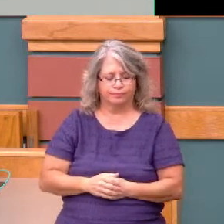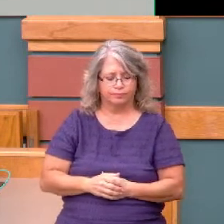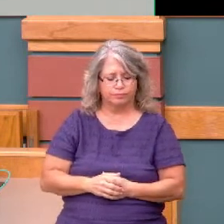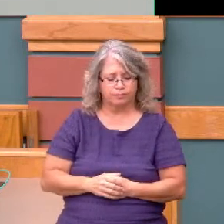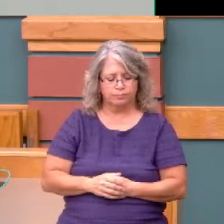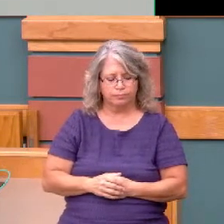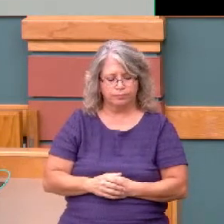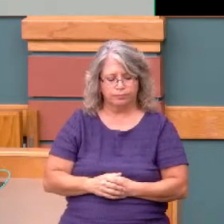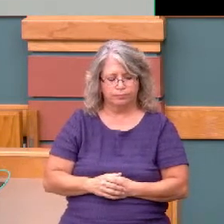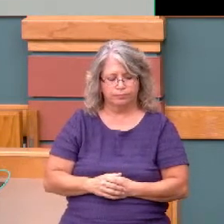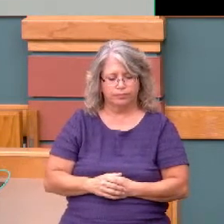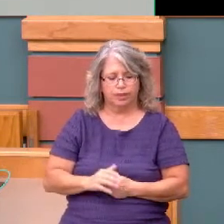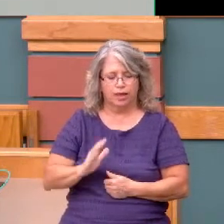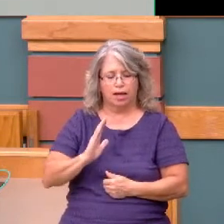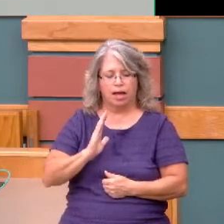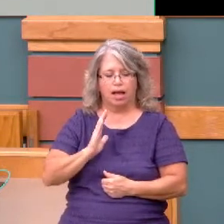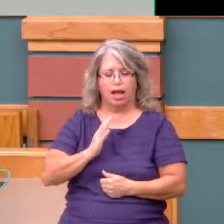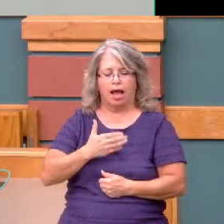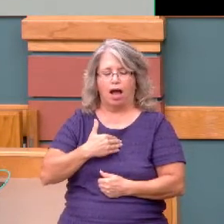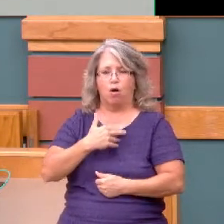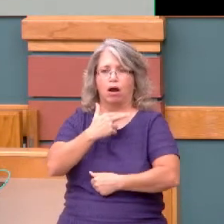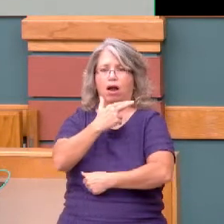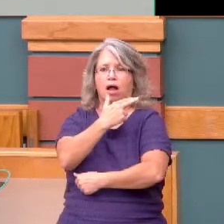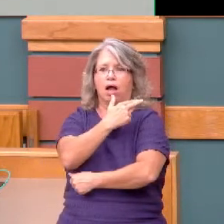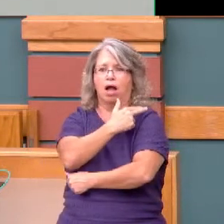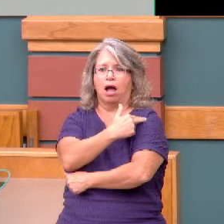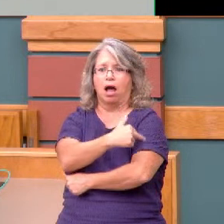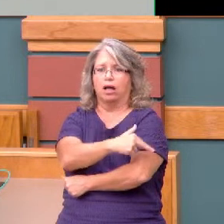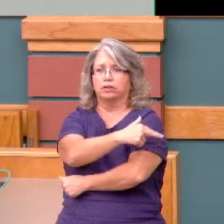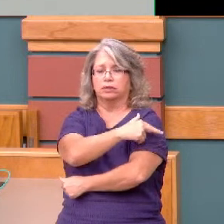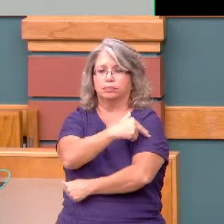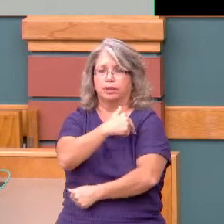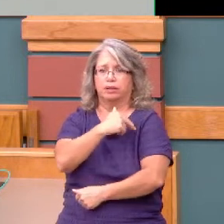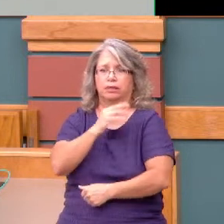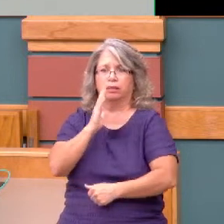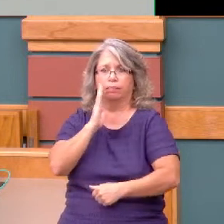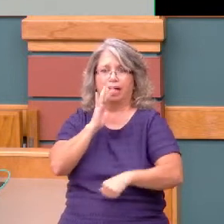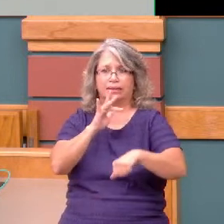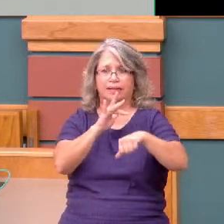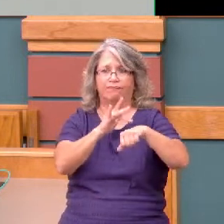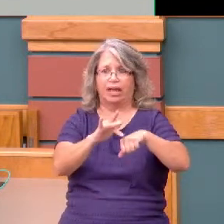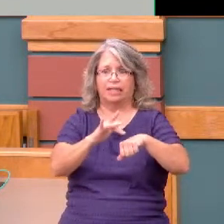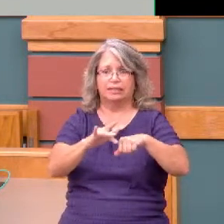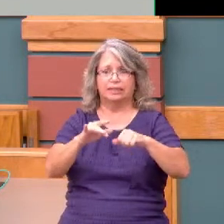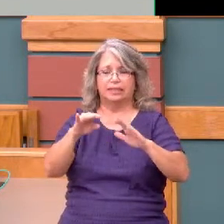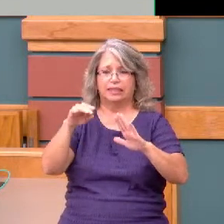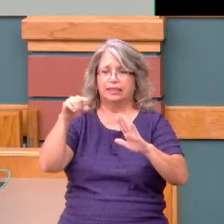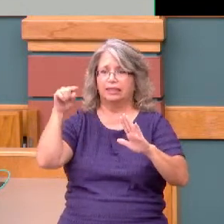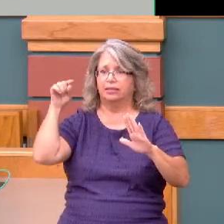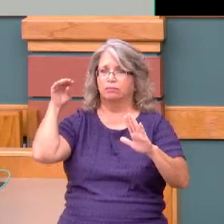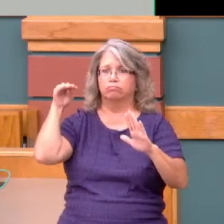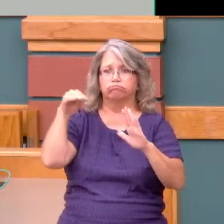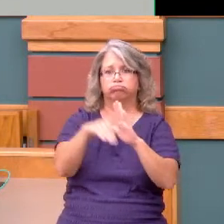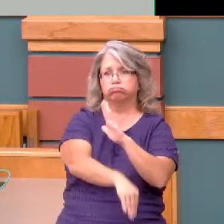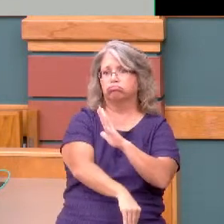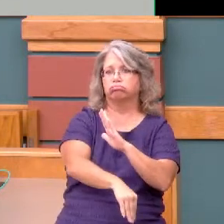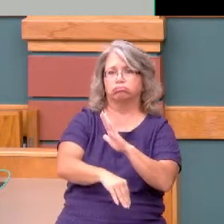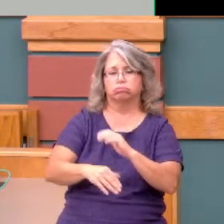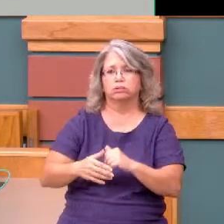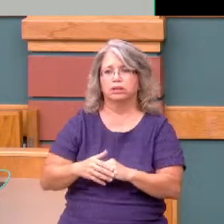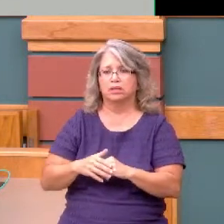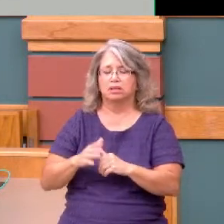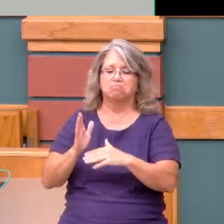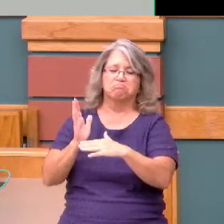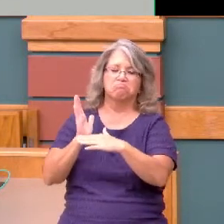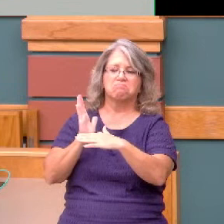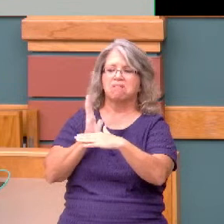And our hospital vacancy is down. It's down much lower than we've ever seen before. On average, through the